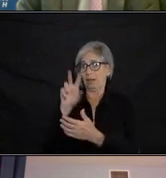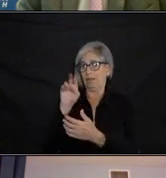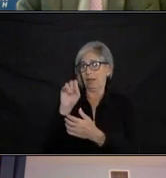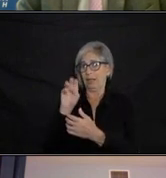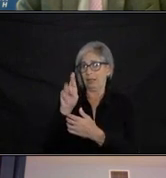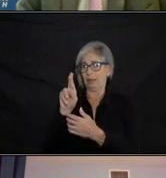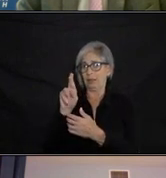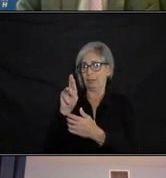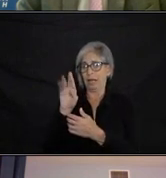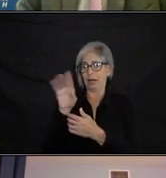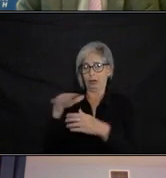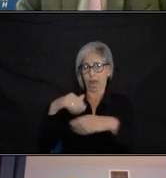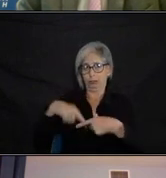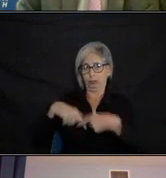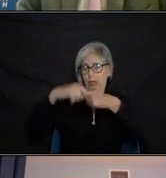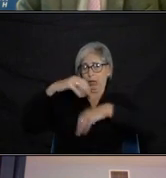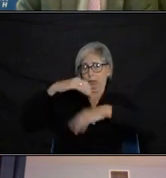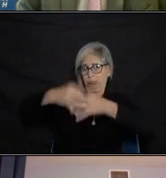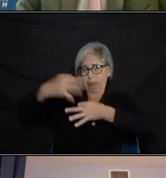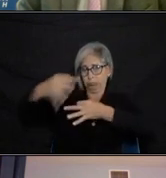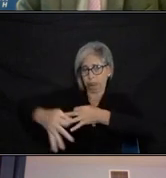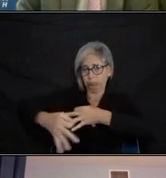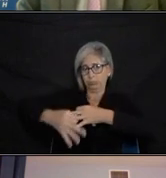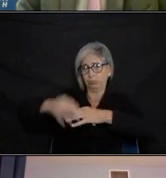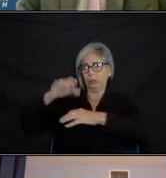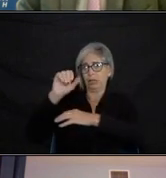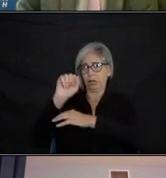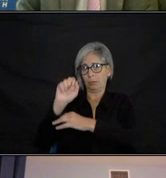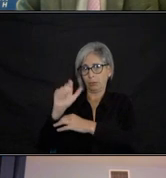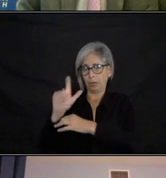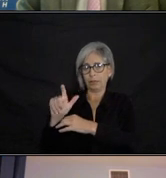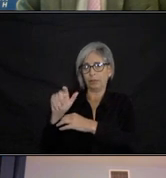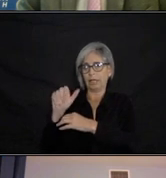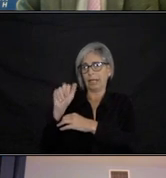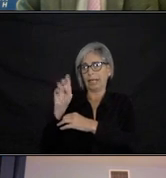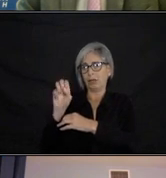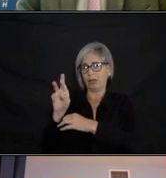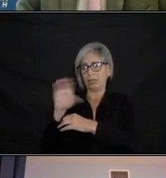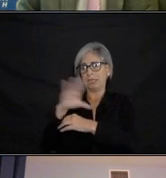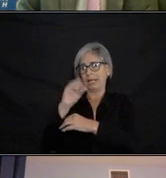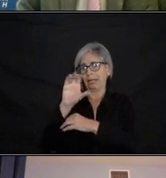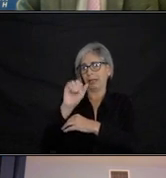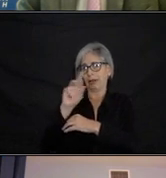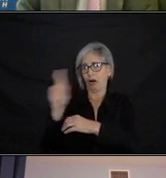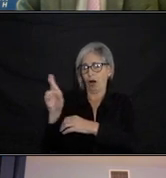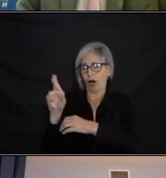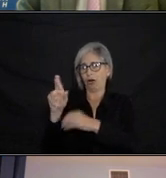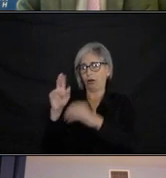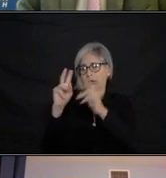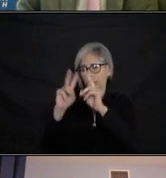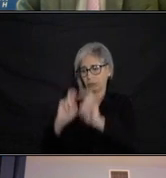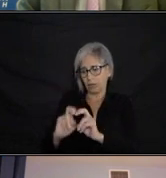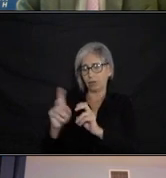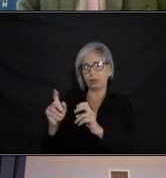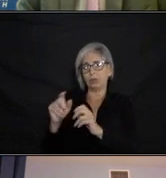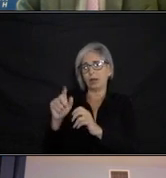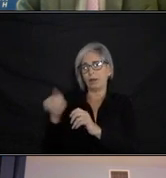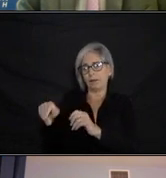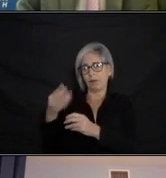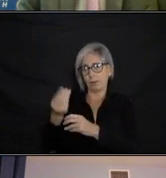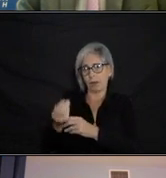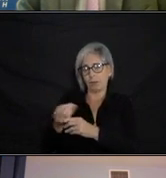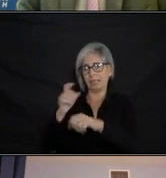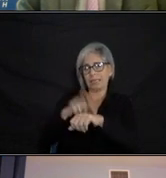is to table subsequent to appraisal by Anderson and Carr, and that it is to the time that